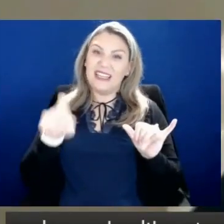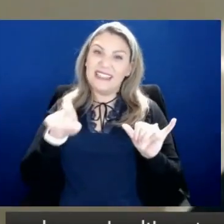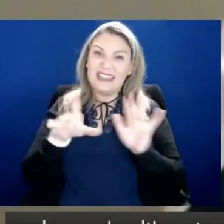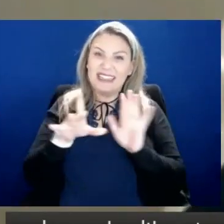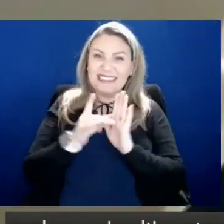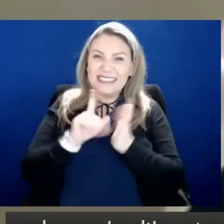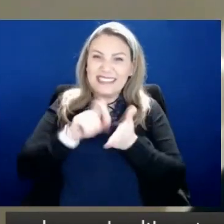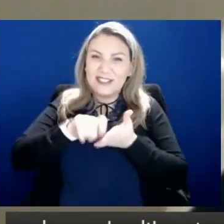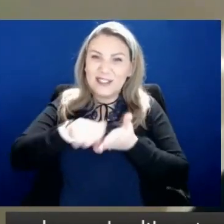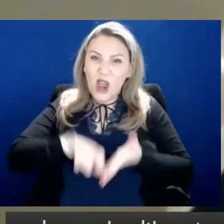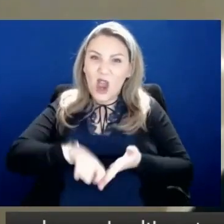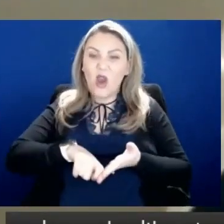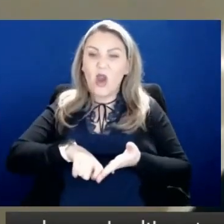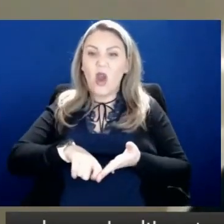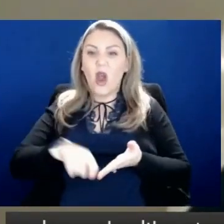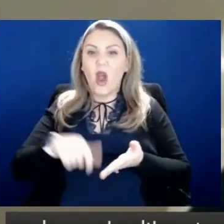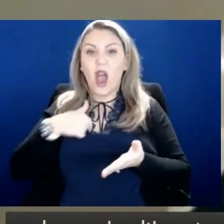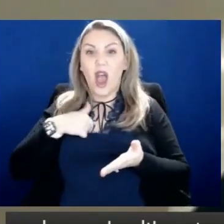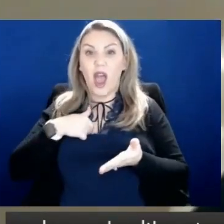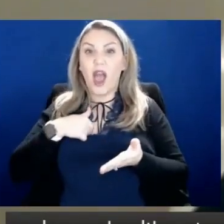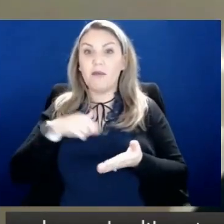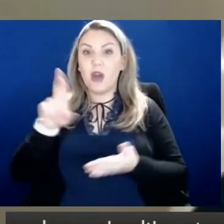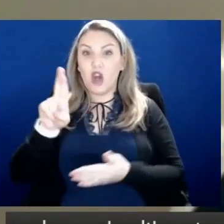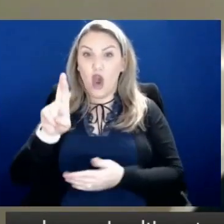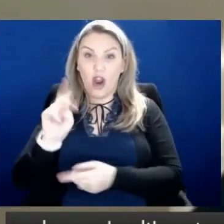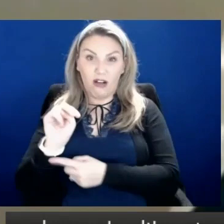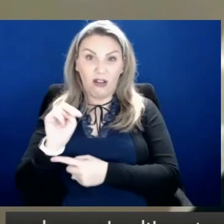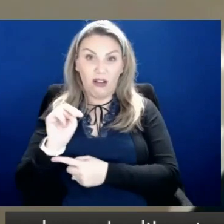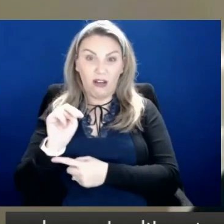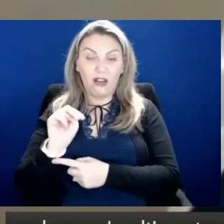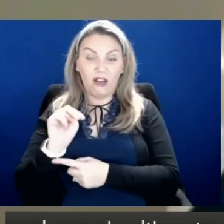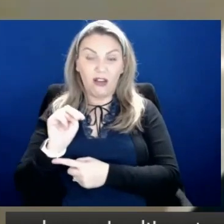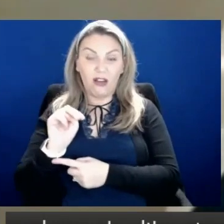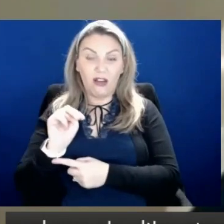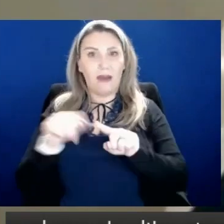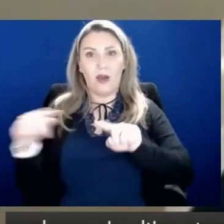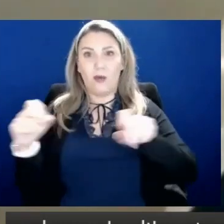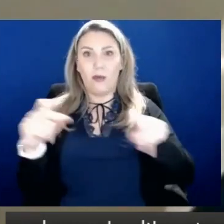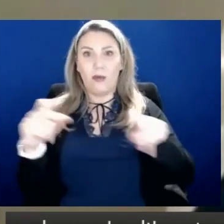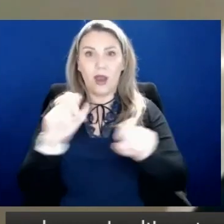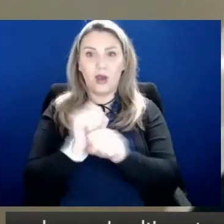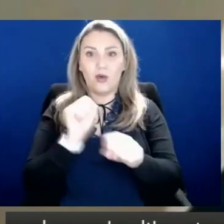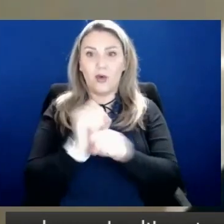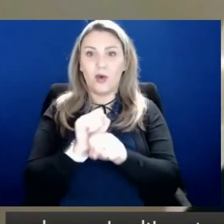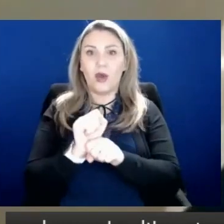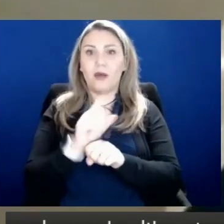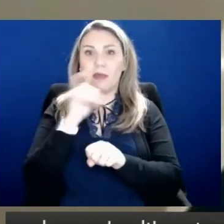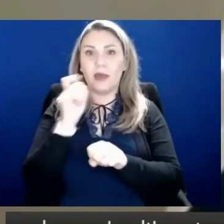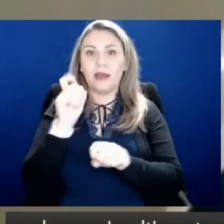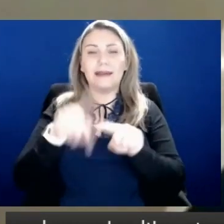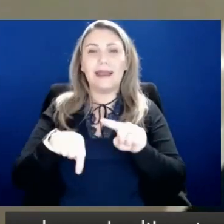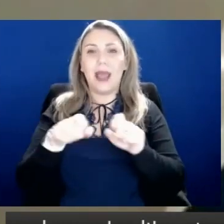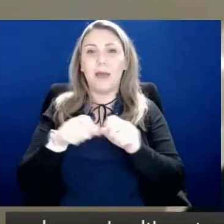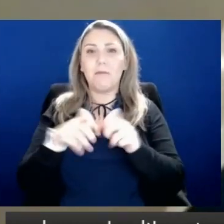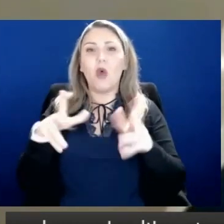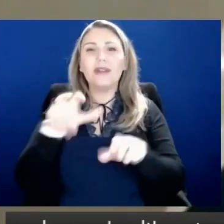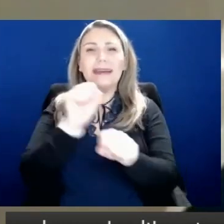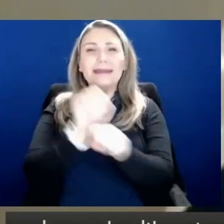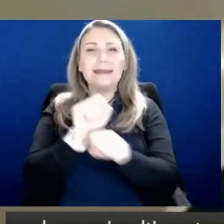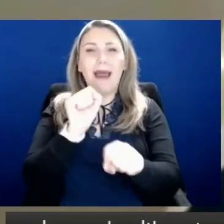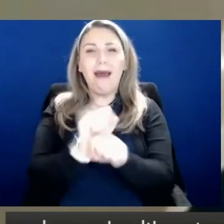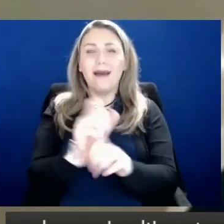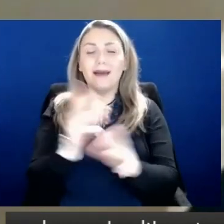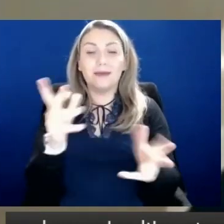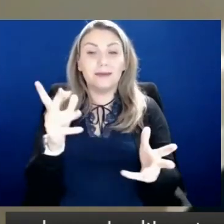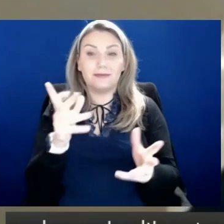I'm a registered nurse that still hasn't been able to return to work because I can't multitask. And I don't